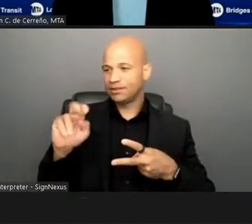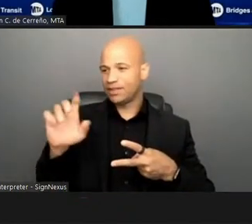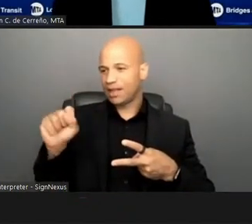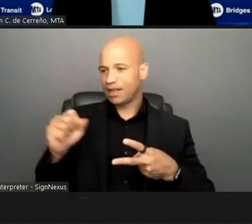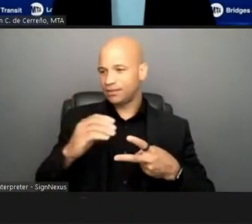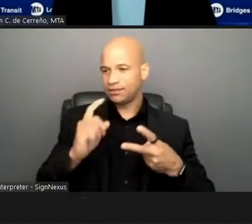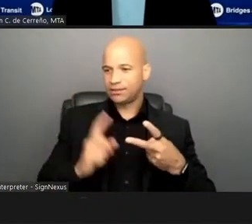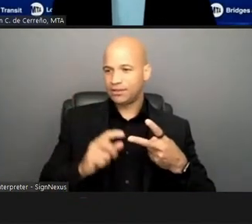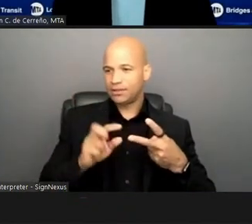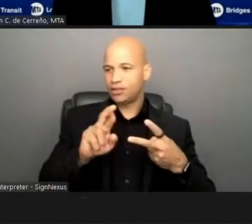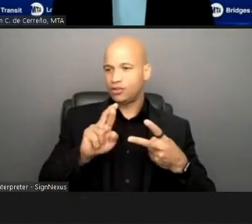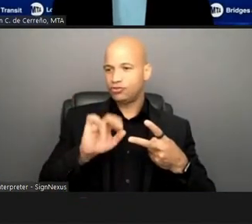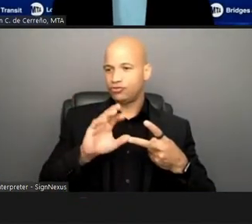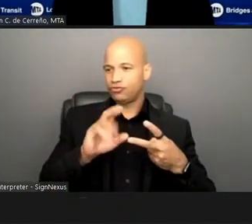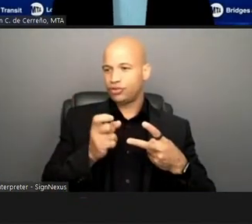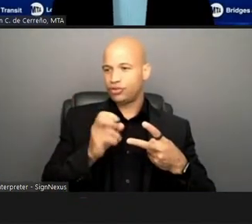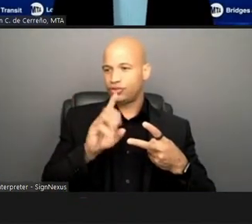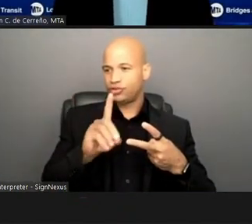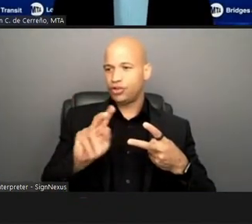kuzami